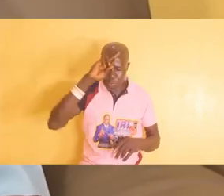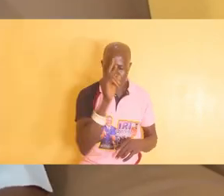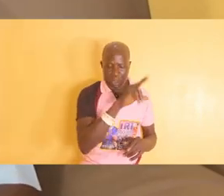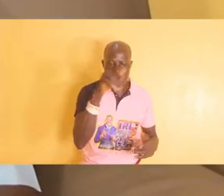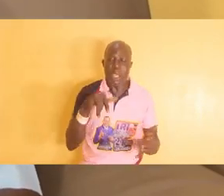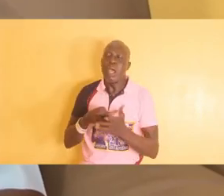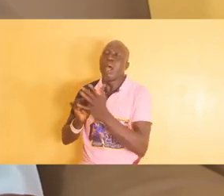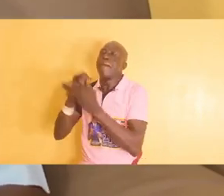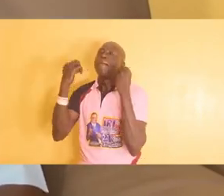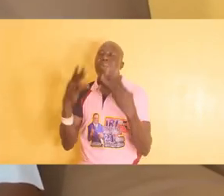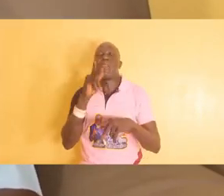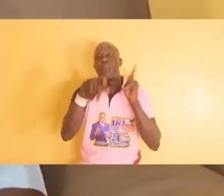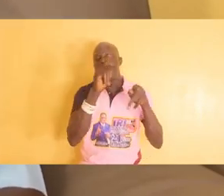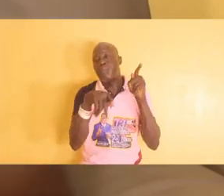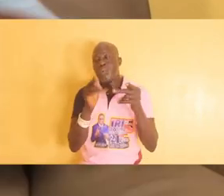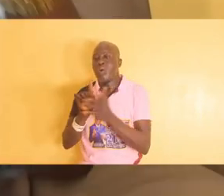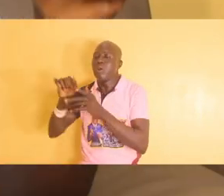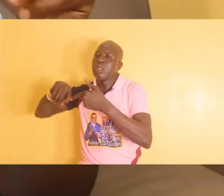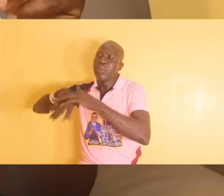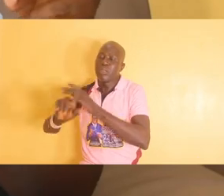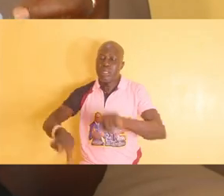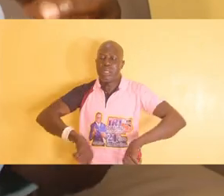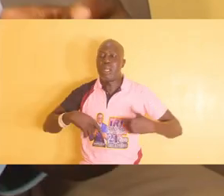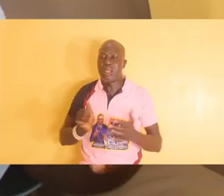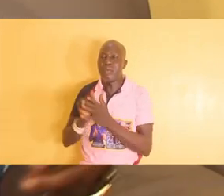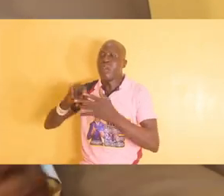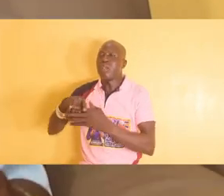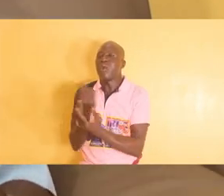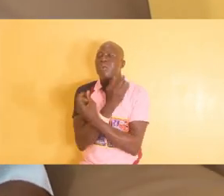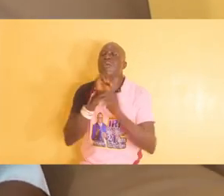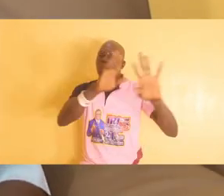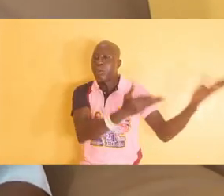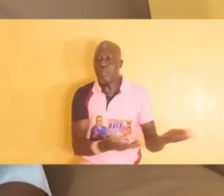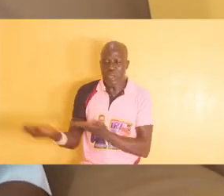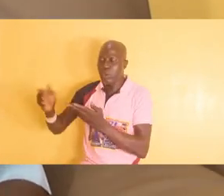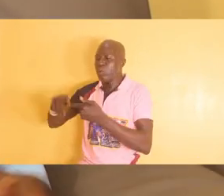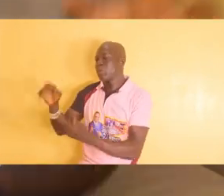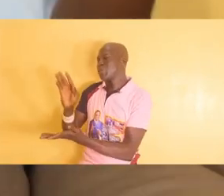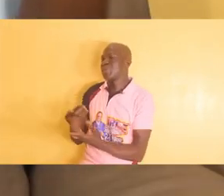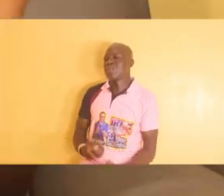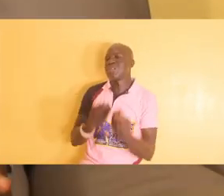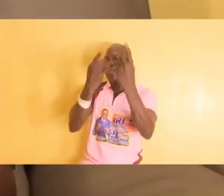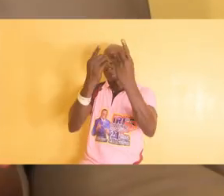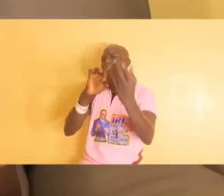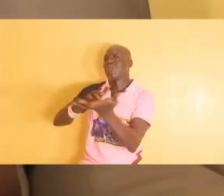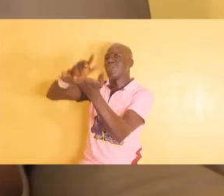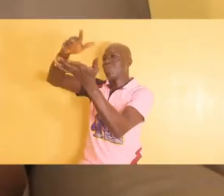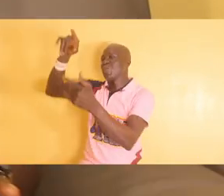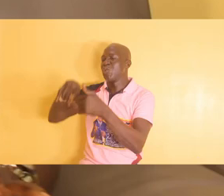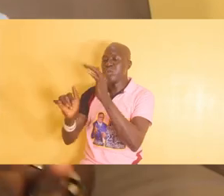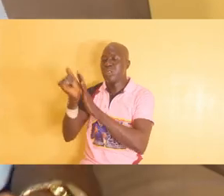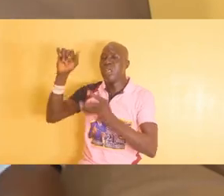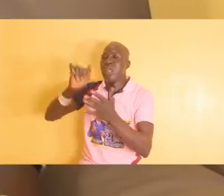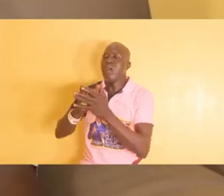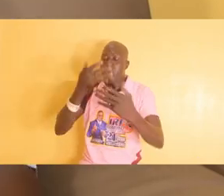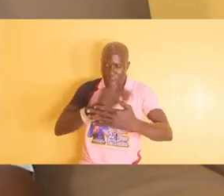to this, sir. Thousands of people in life would come there with destiny and glory. We pray them when we